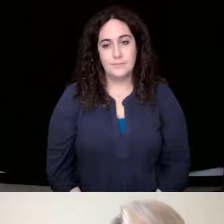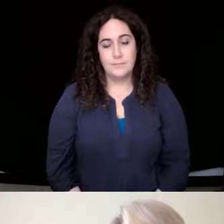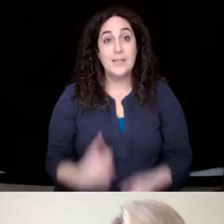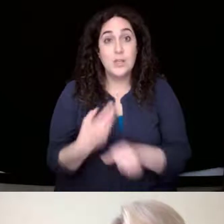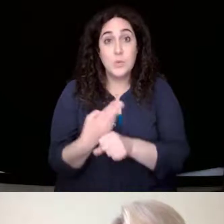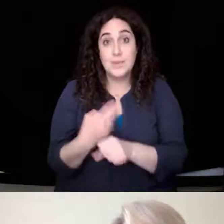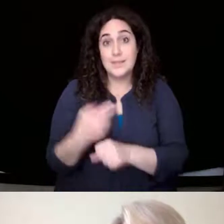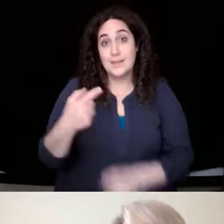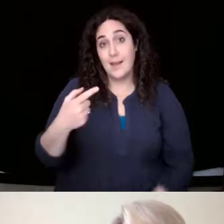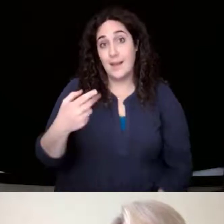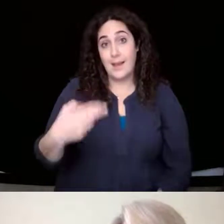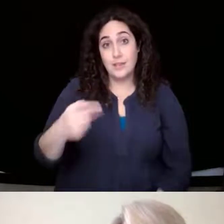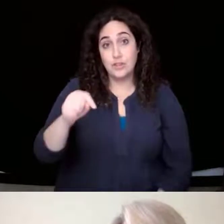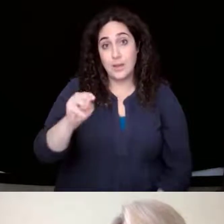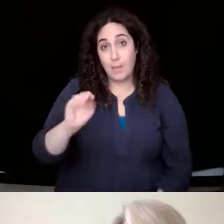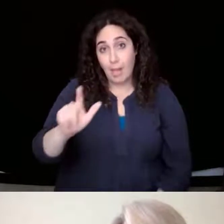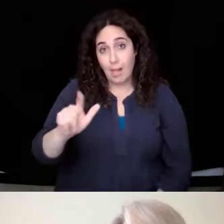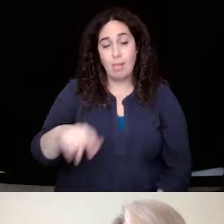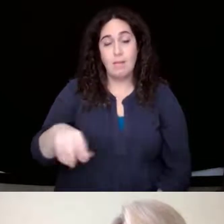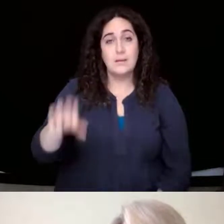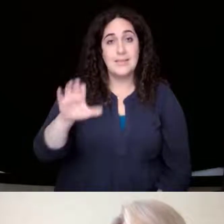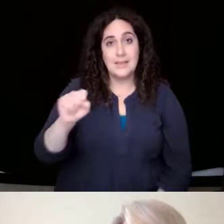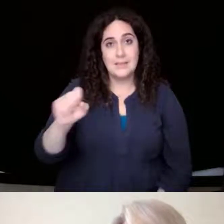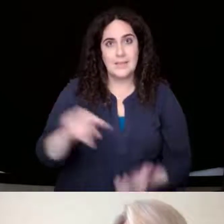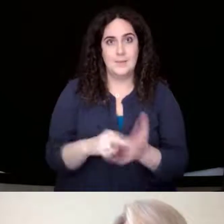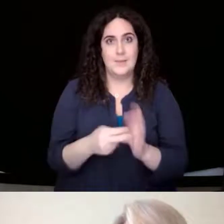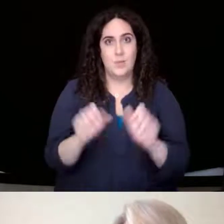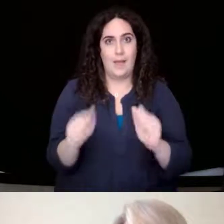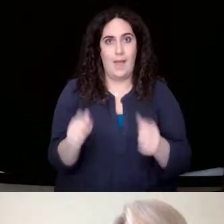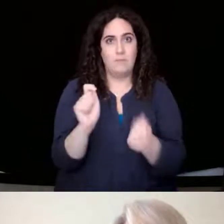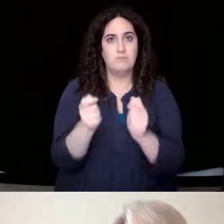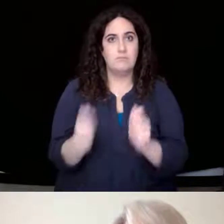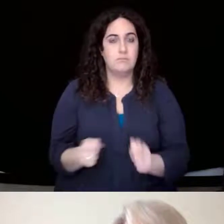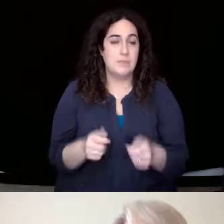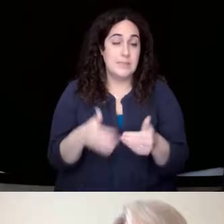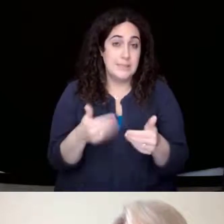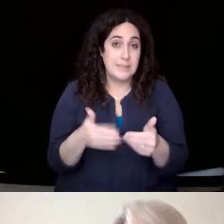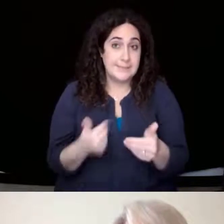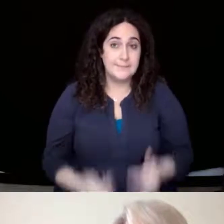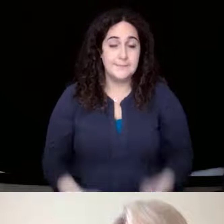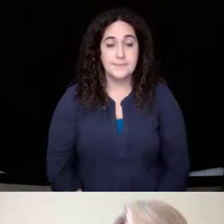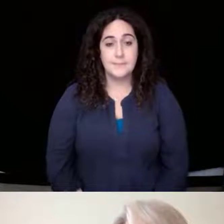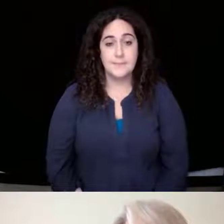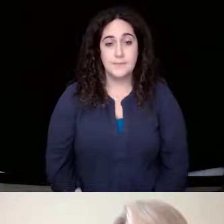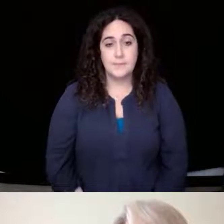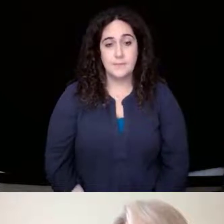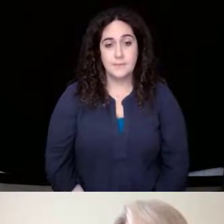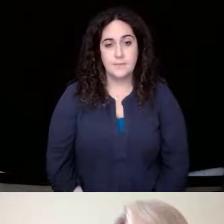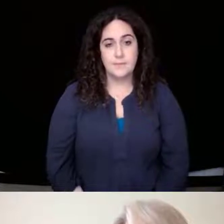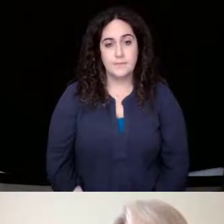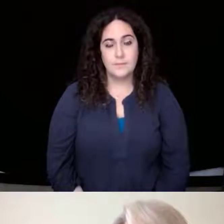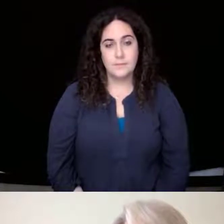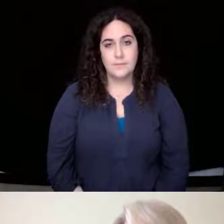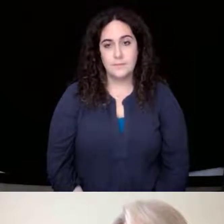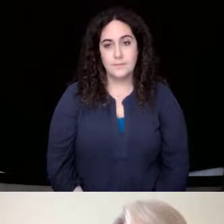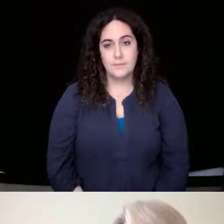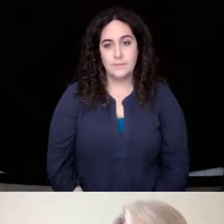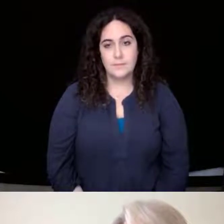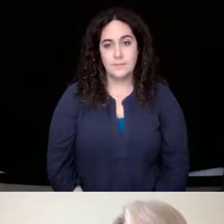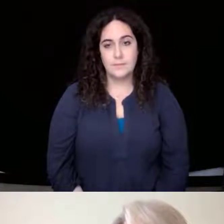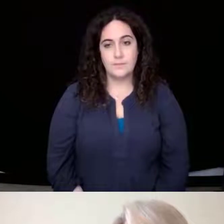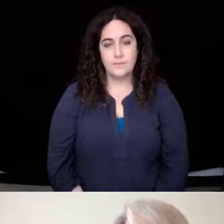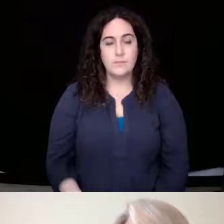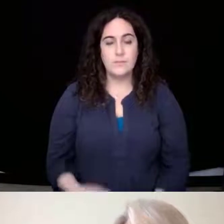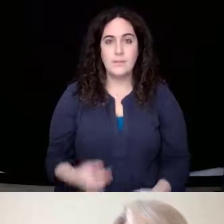and CSS and so on. We think that there's a lot of potential with this in the